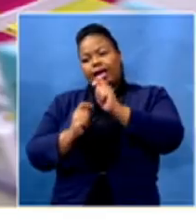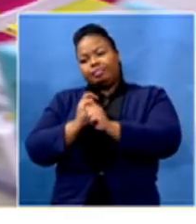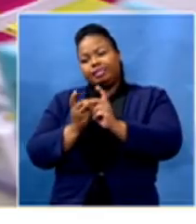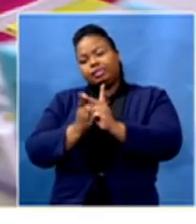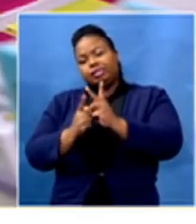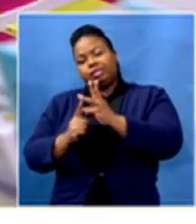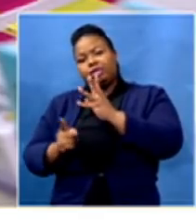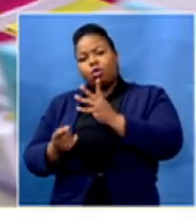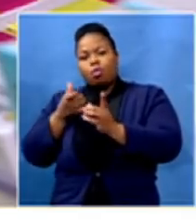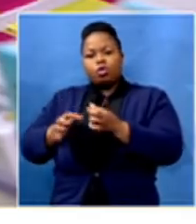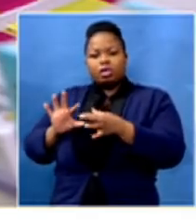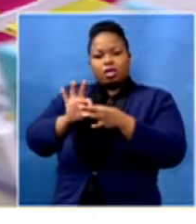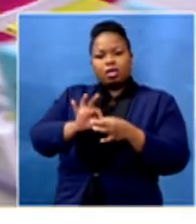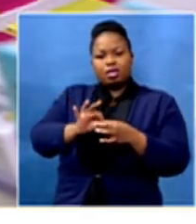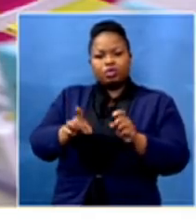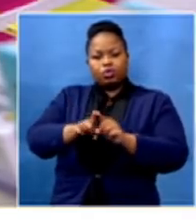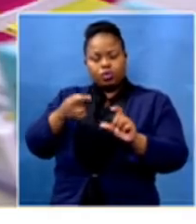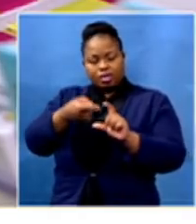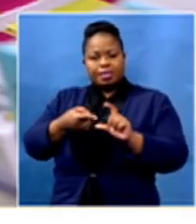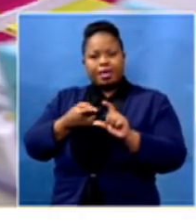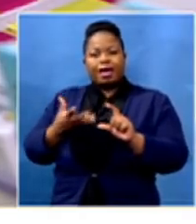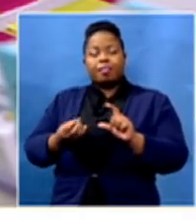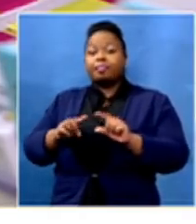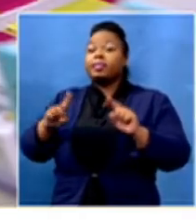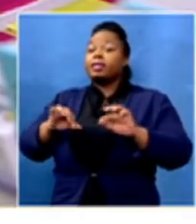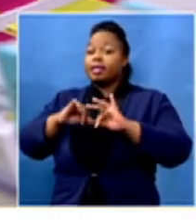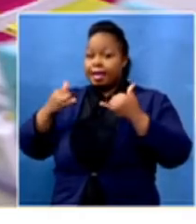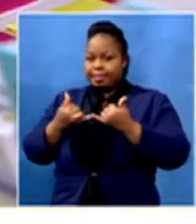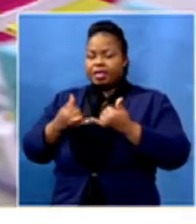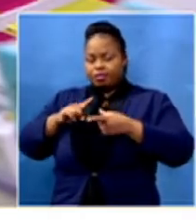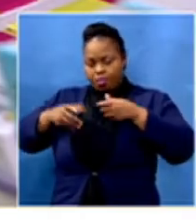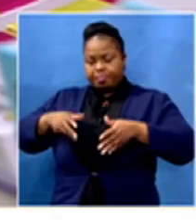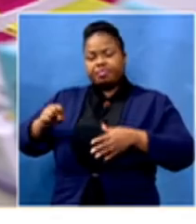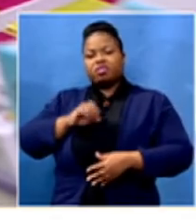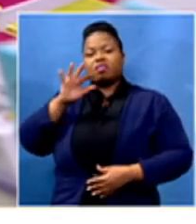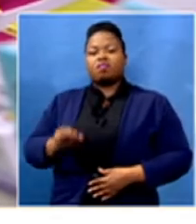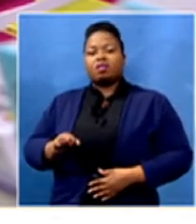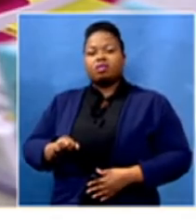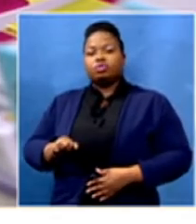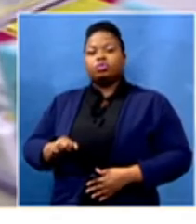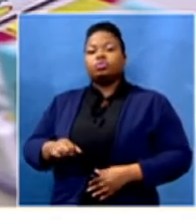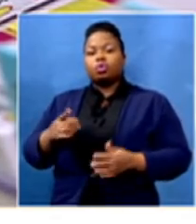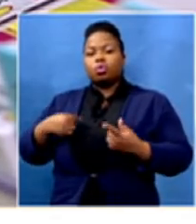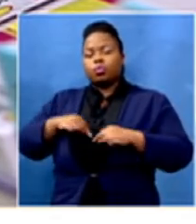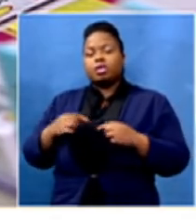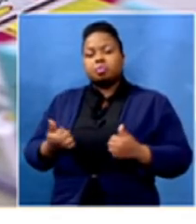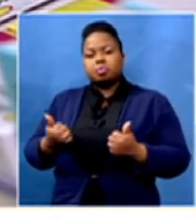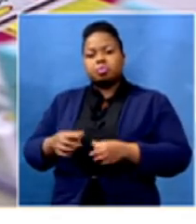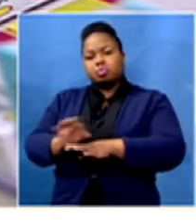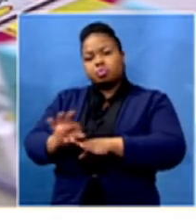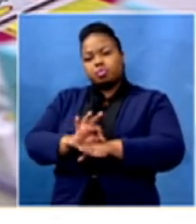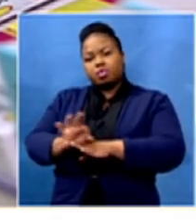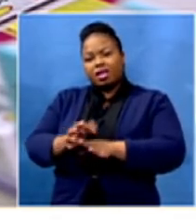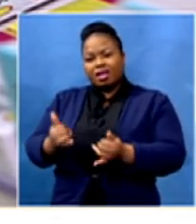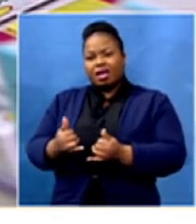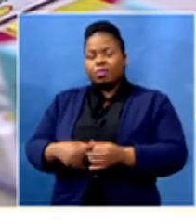steroids, but then the company is South African, so we are already making arrangements. It's going to